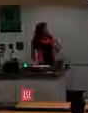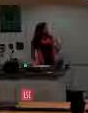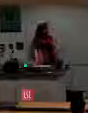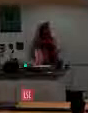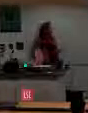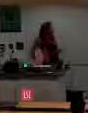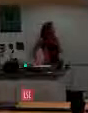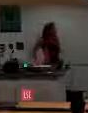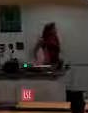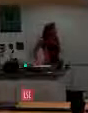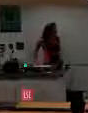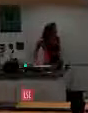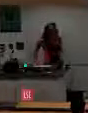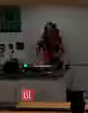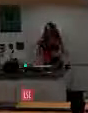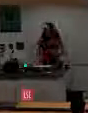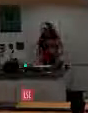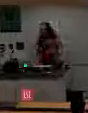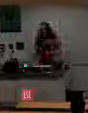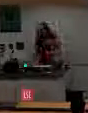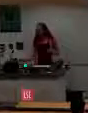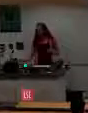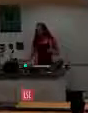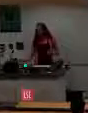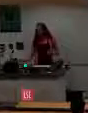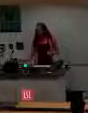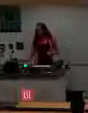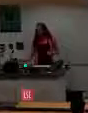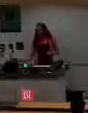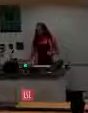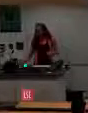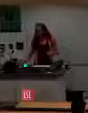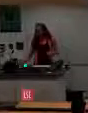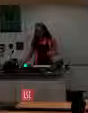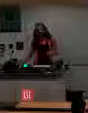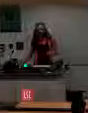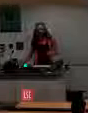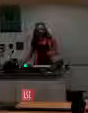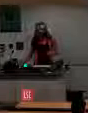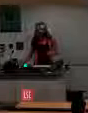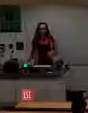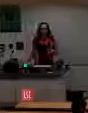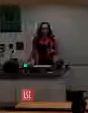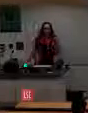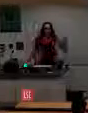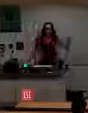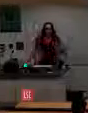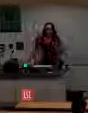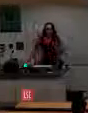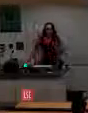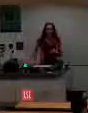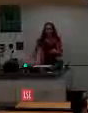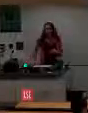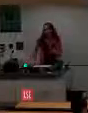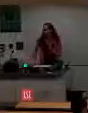that the internet is great for political participation. So you get strange results in the data like this, where a country like Switzerland and New Zealand, we would think like, actually,